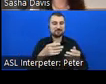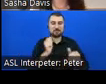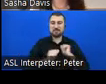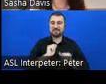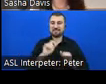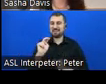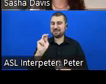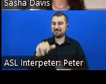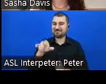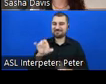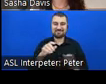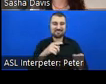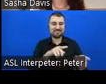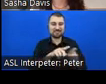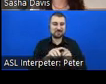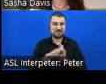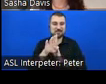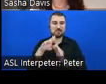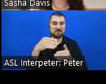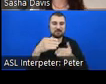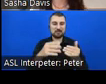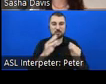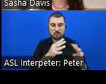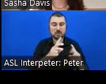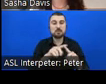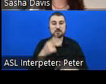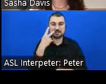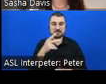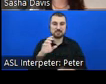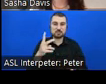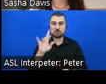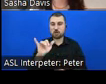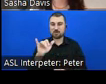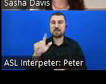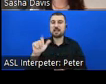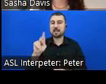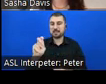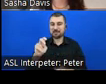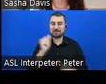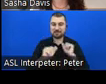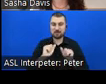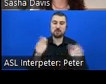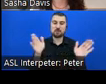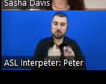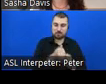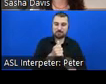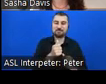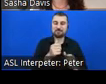including developing work. One theater you might try is the Cherry Lane Theater, one of the smallest and oldest